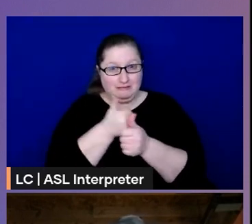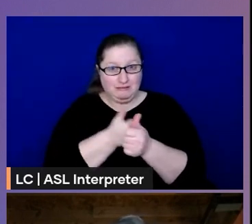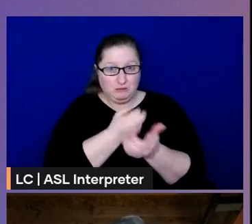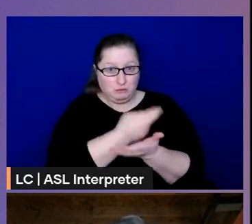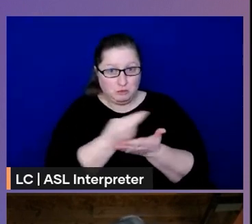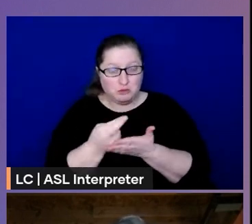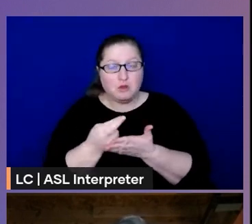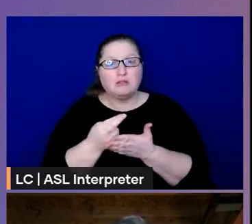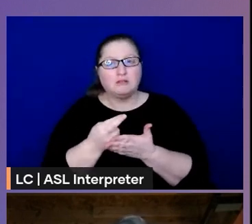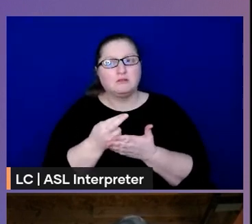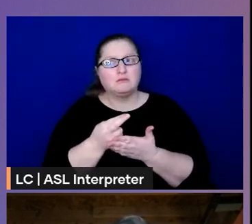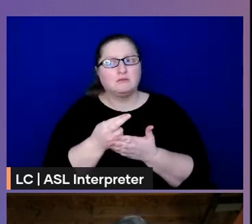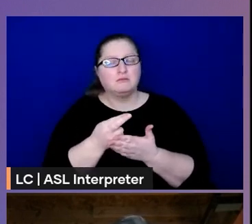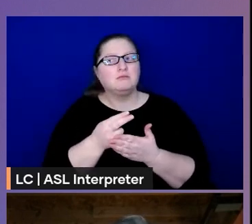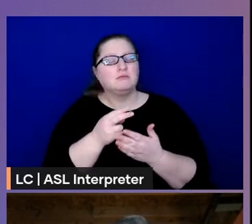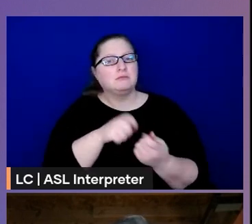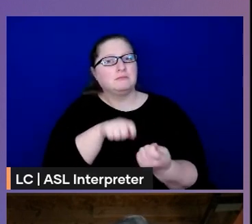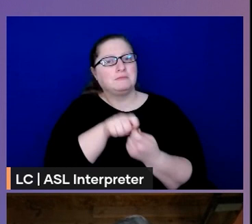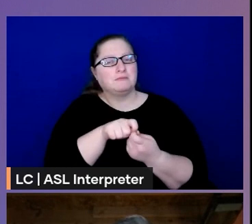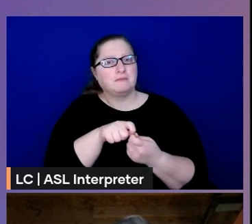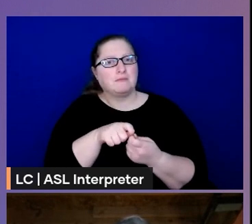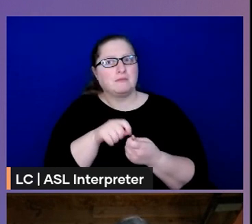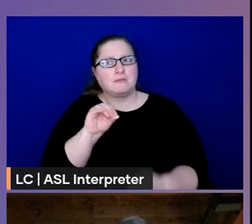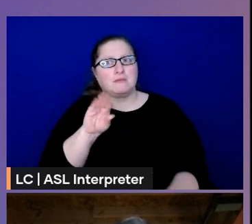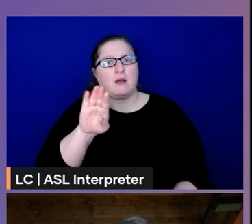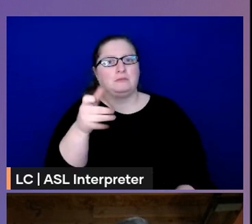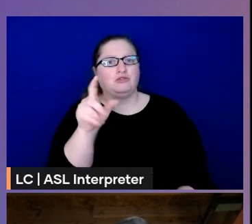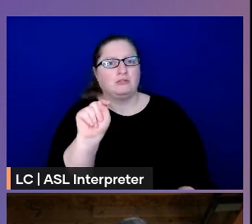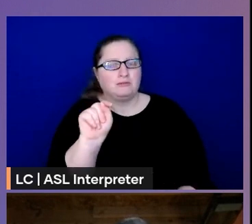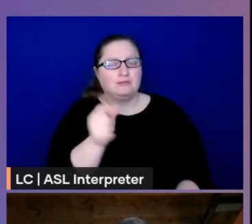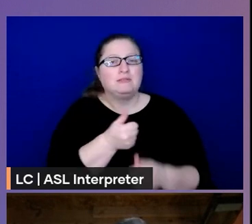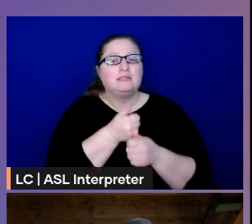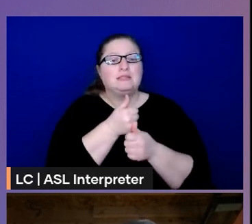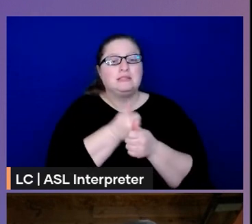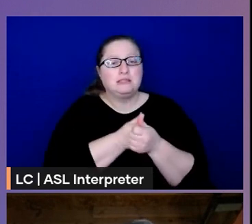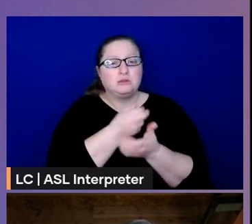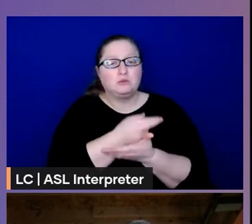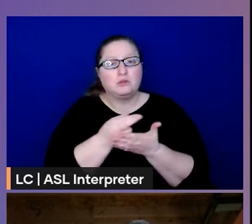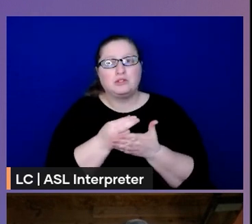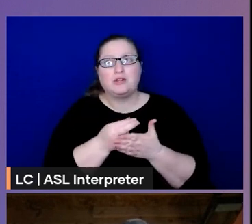distinct object. Each resource output,